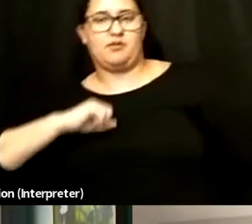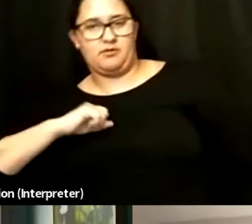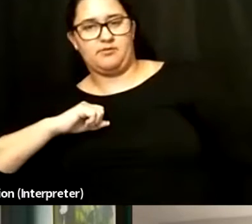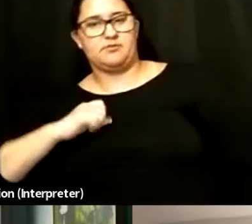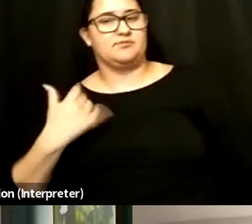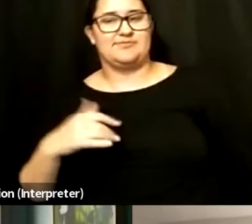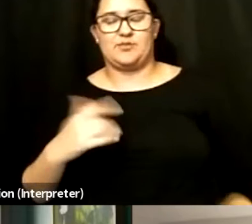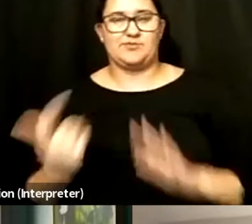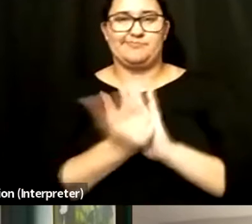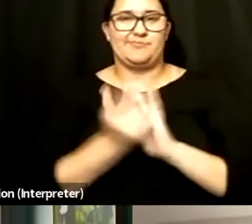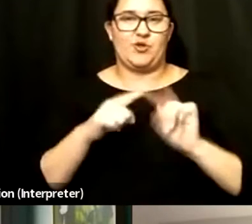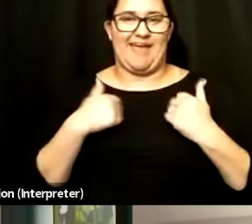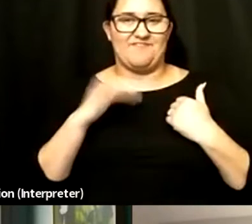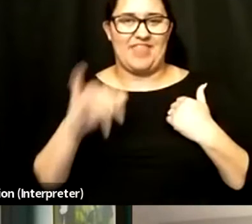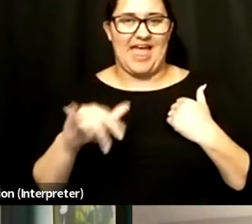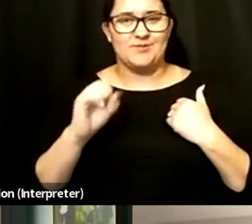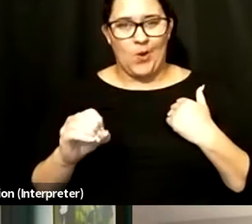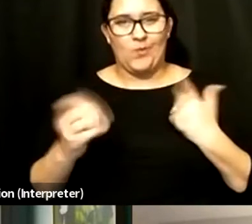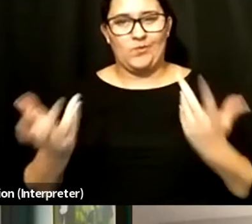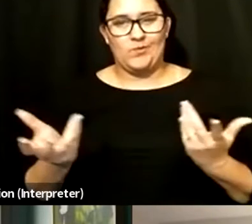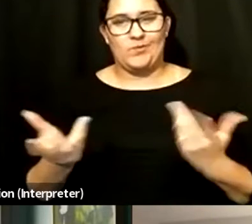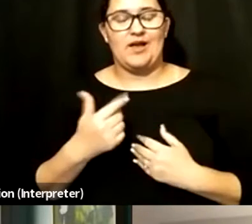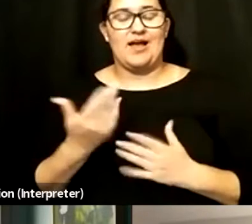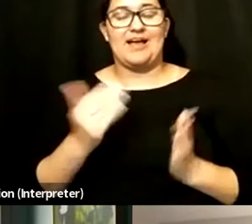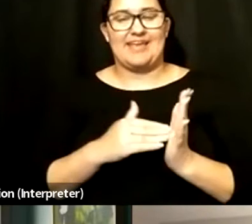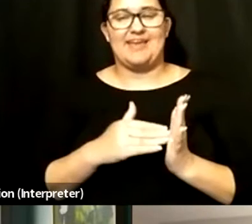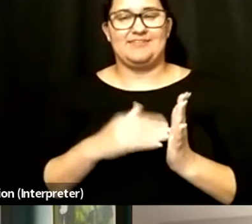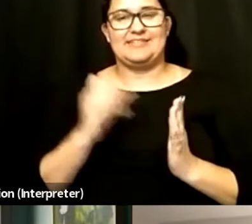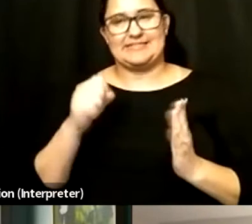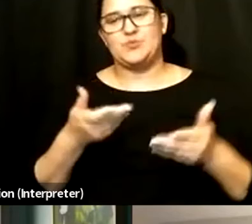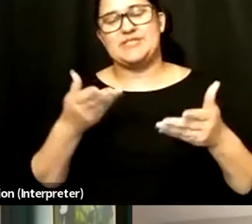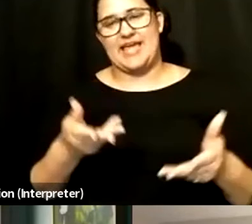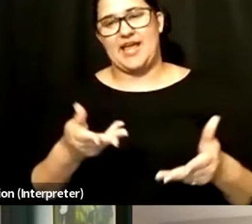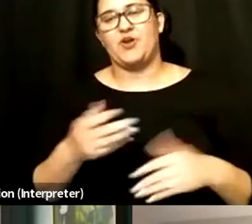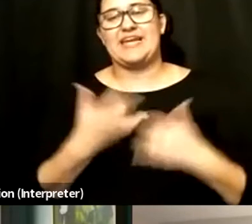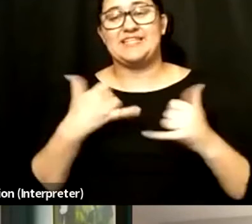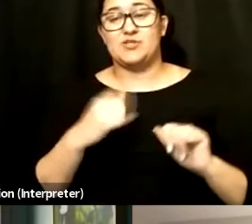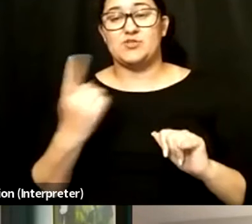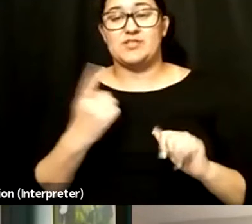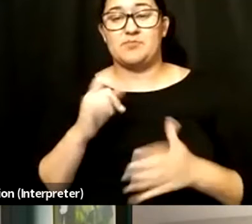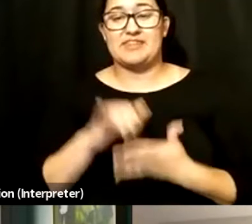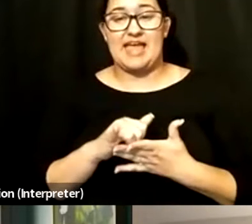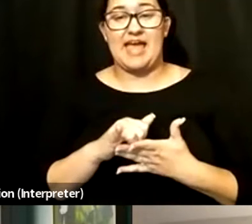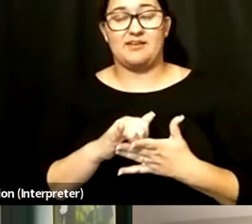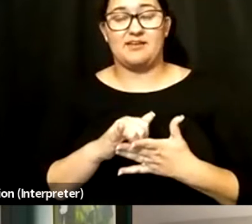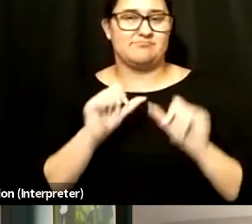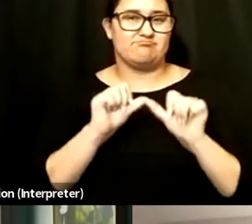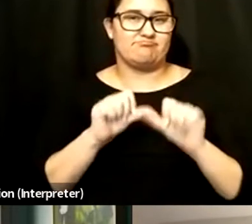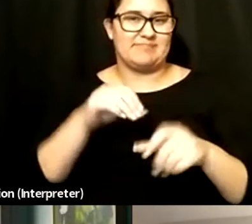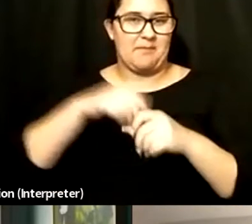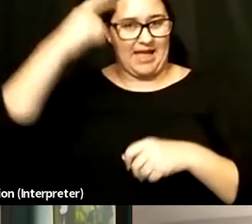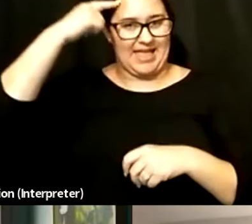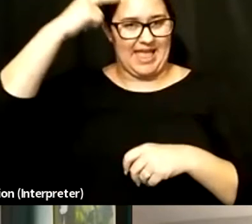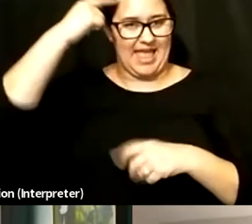think, you know, it was very pervasive, and it's still something that like runs in my head every once in a while when I'm